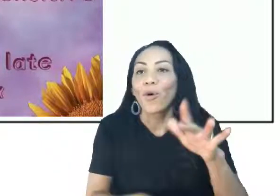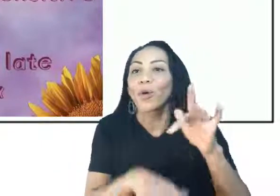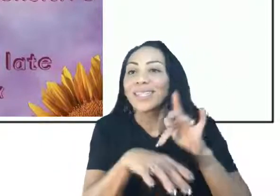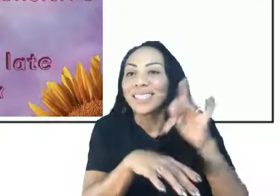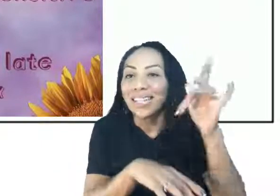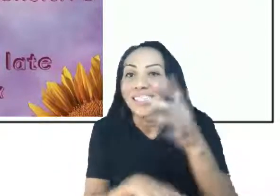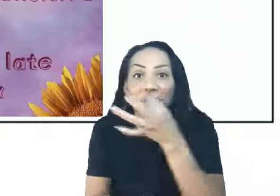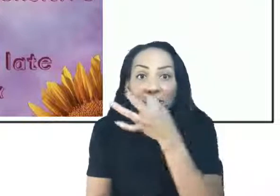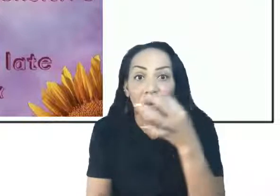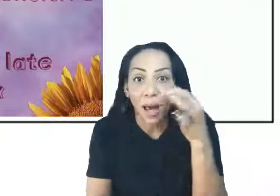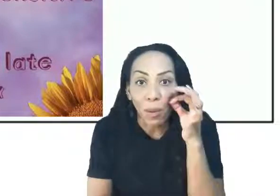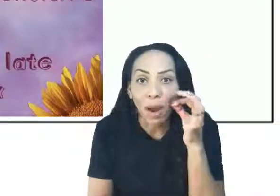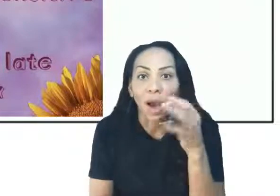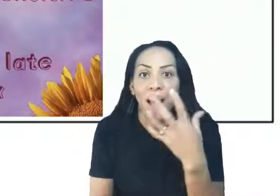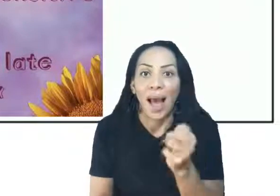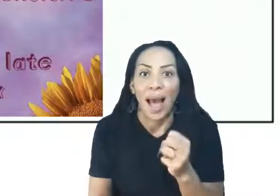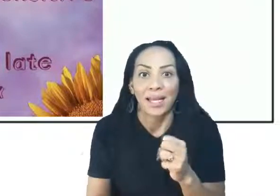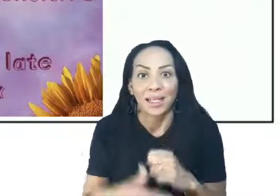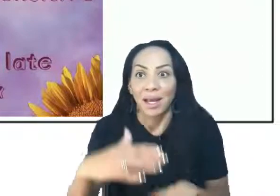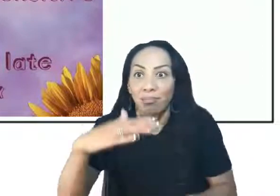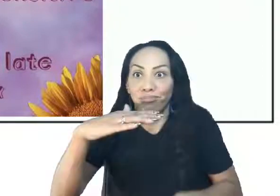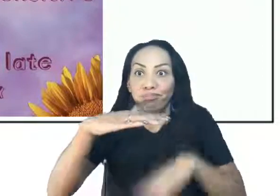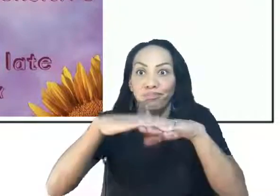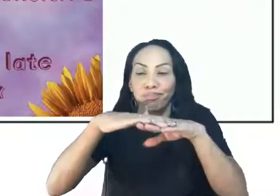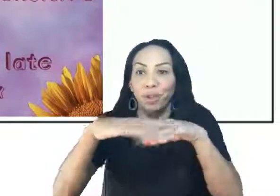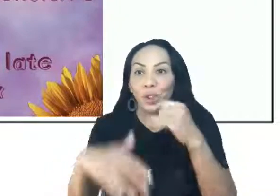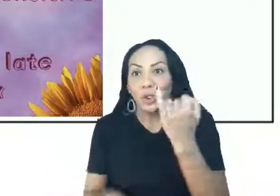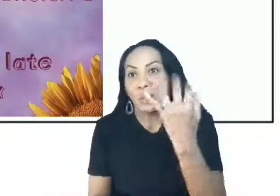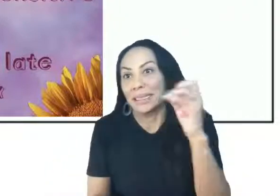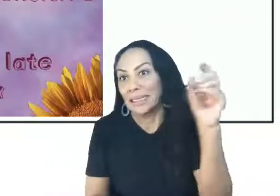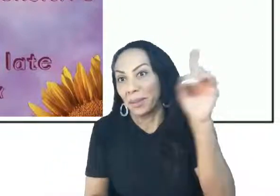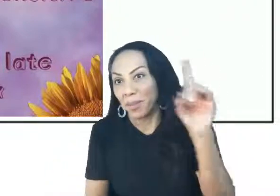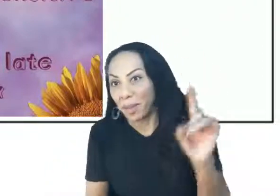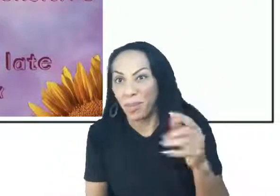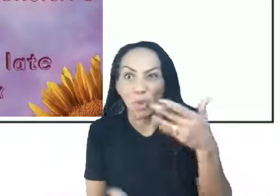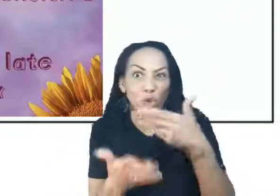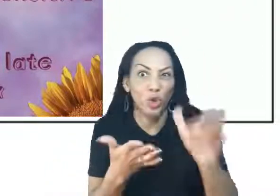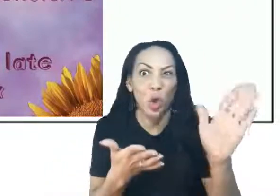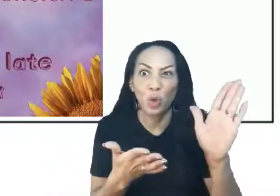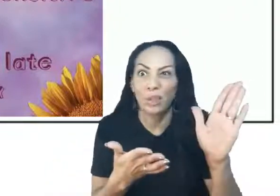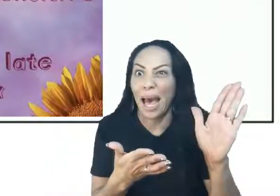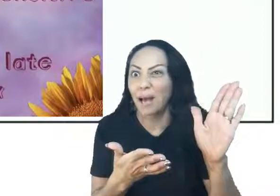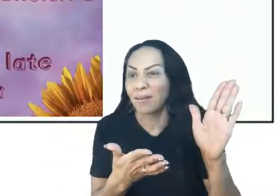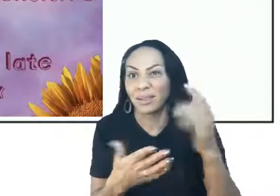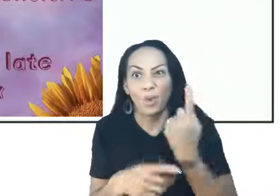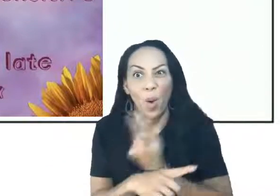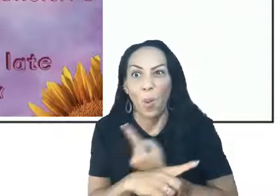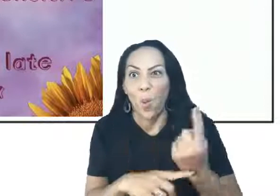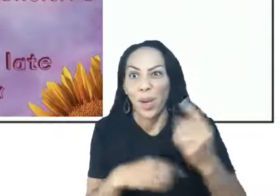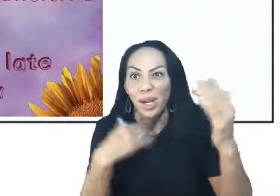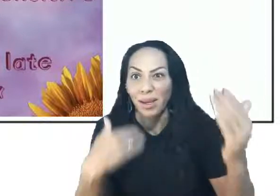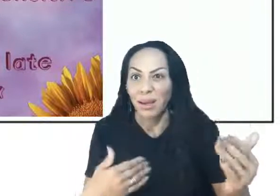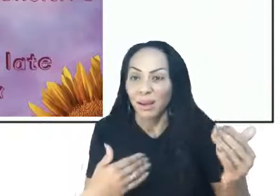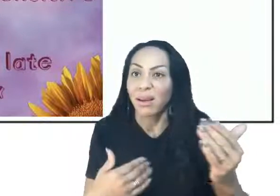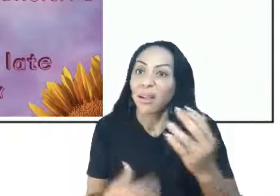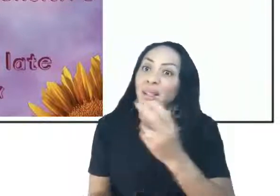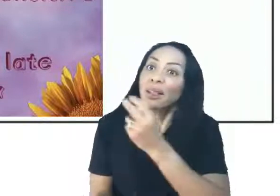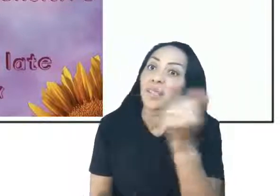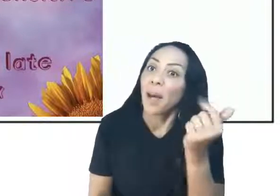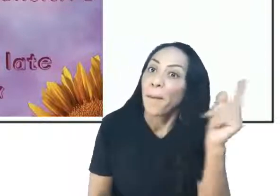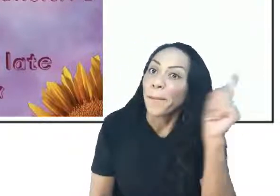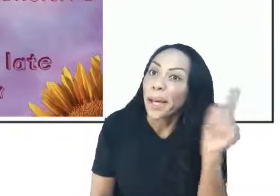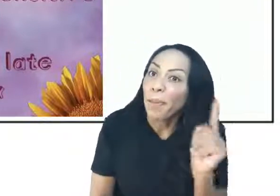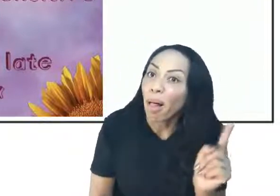week. What was really lovely is that people could come with their friends, so people came with mates who might not want to lie